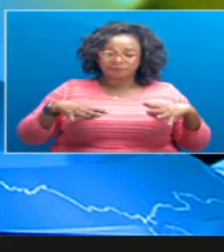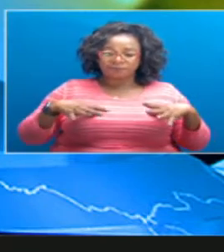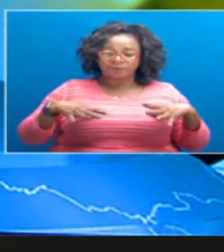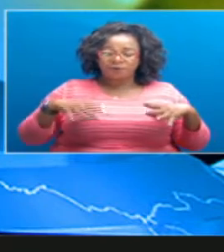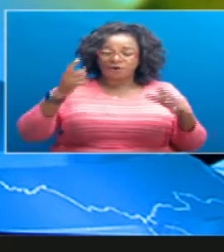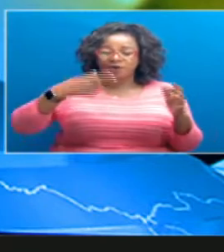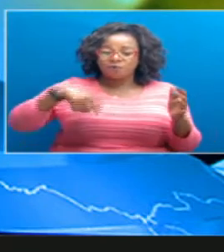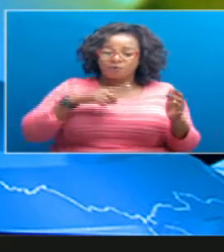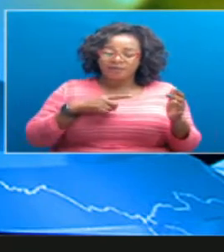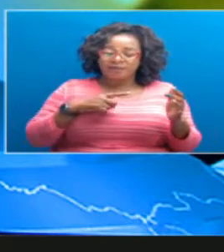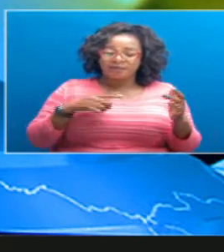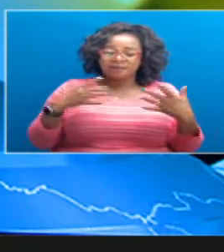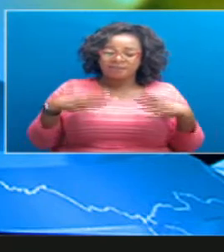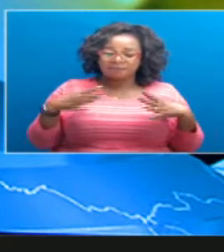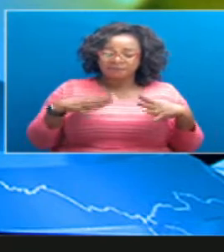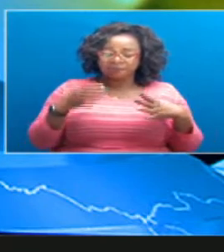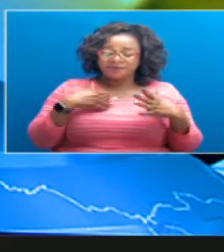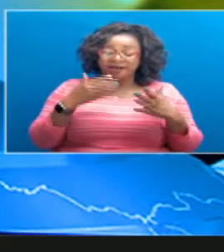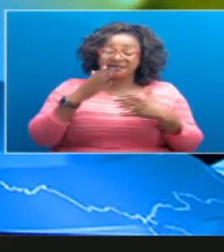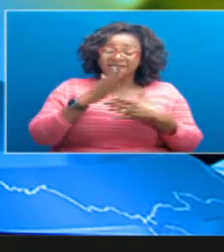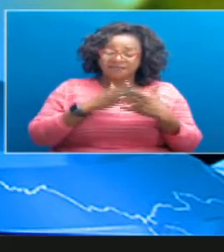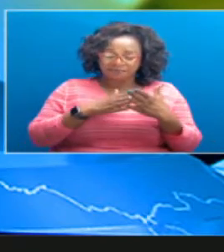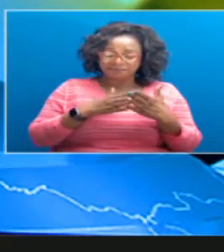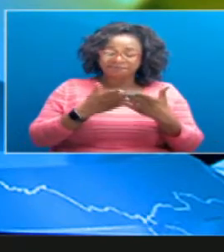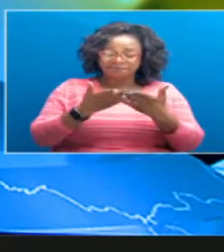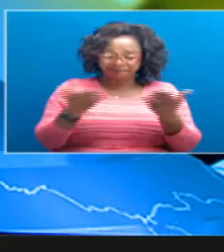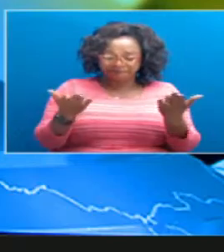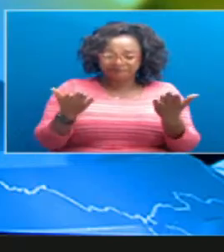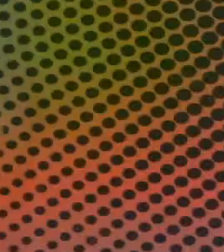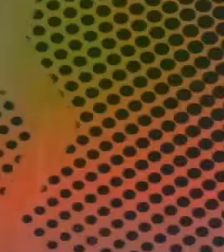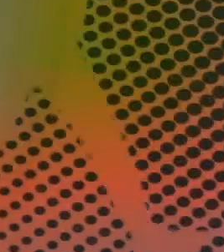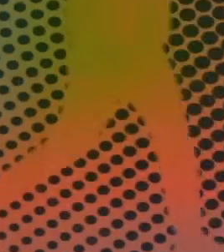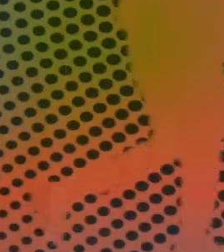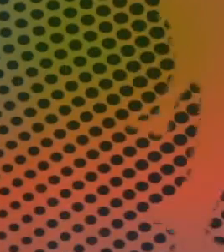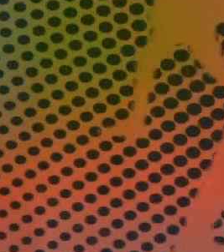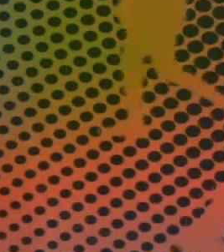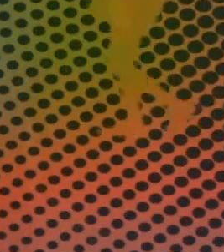people. And they had some heated words of their own.